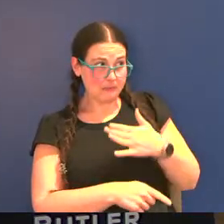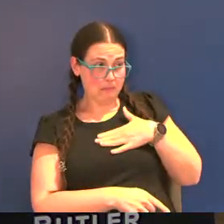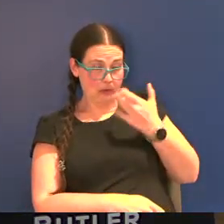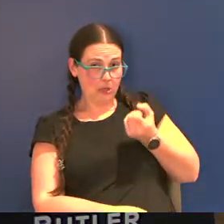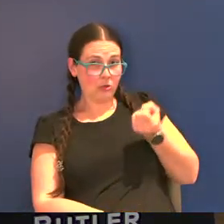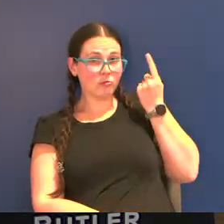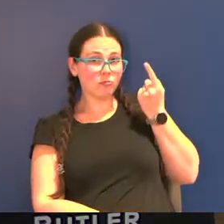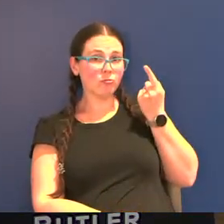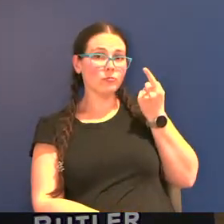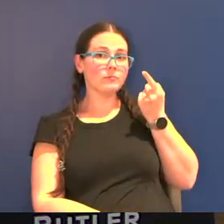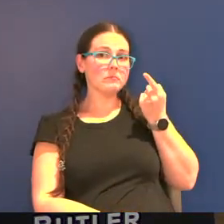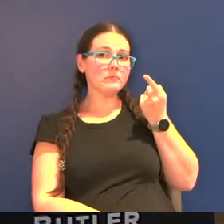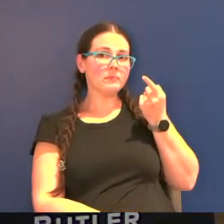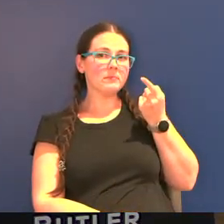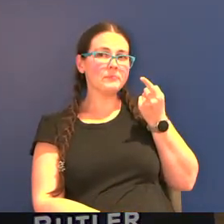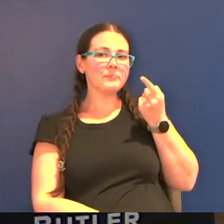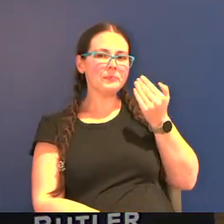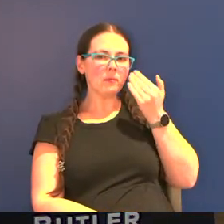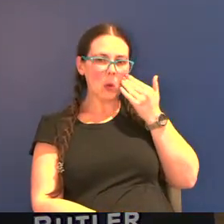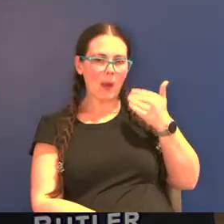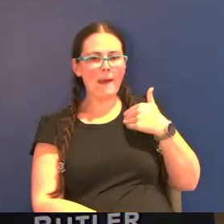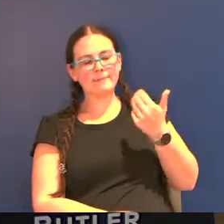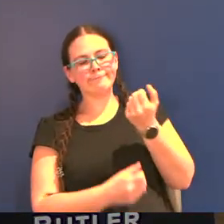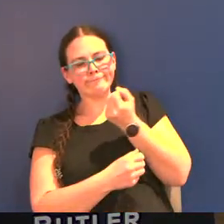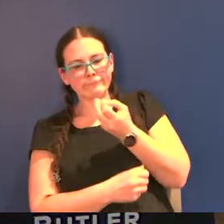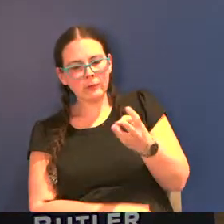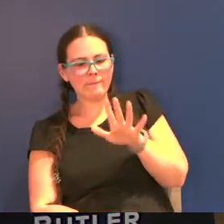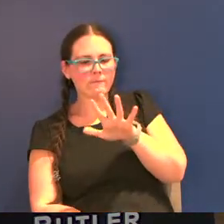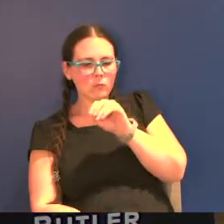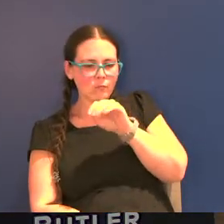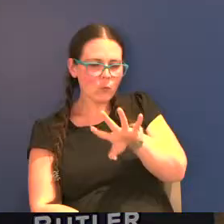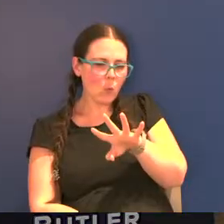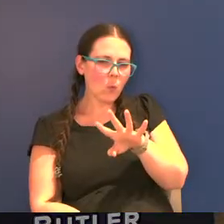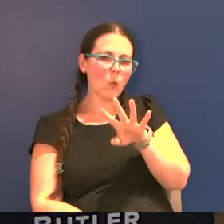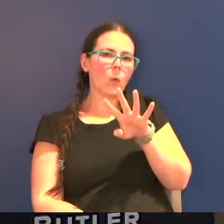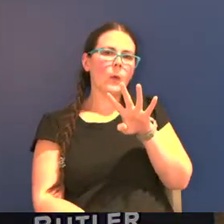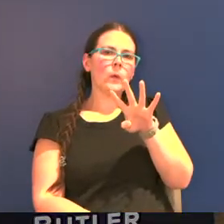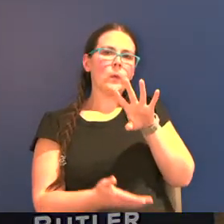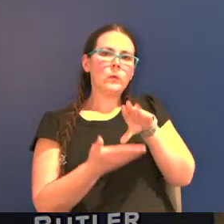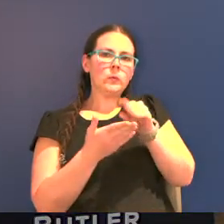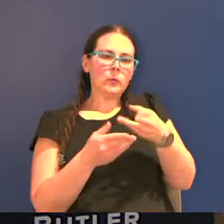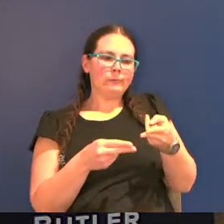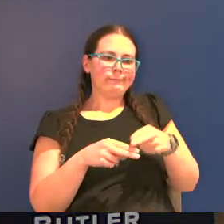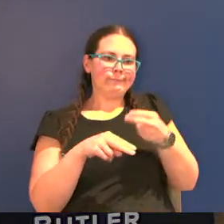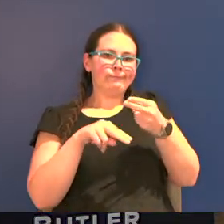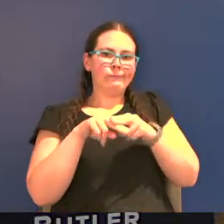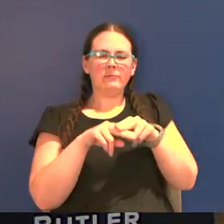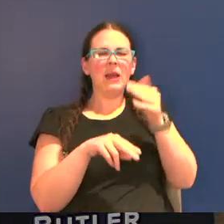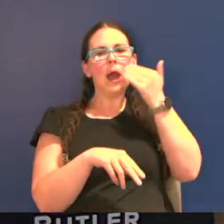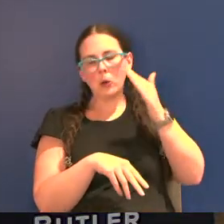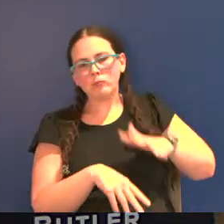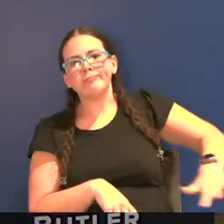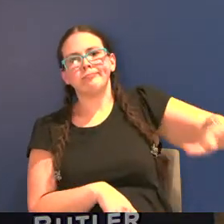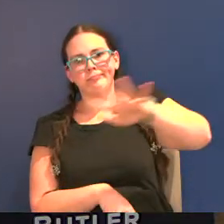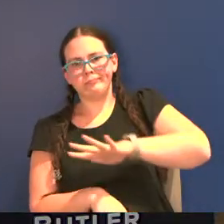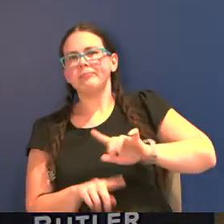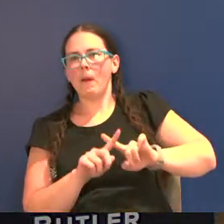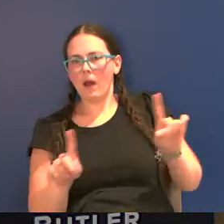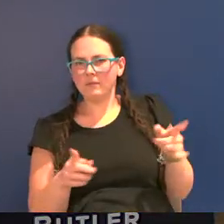understanding that I know that their 504s are going up as they are across the county, but